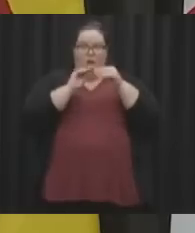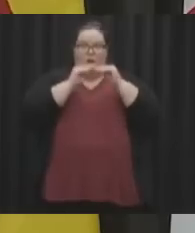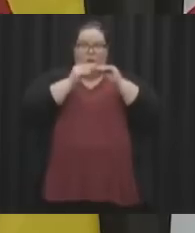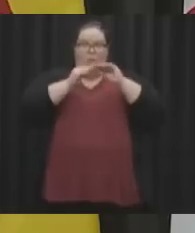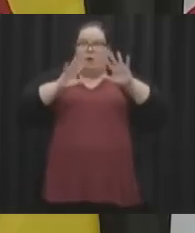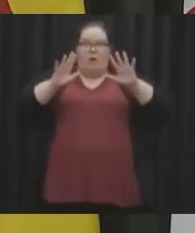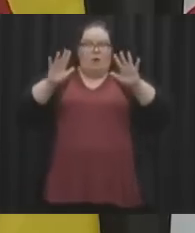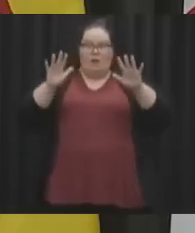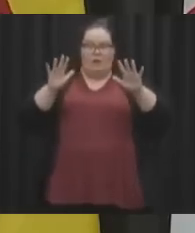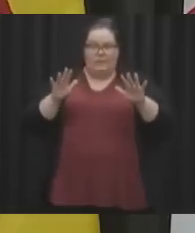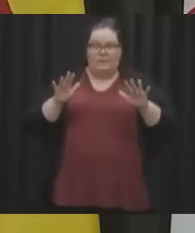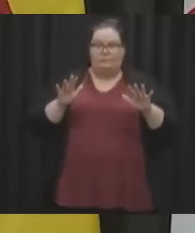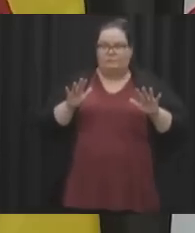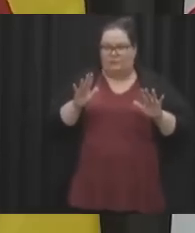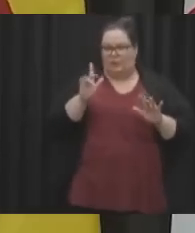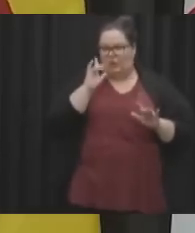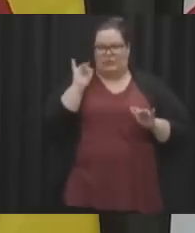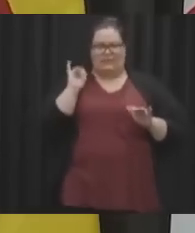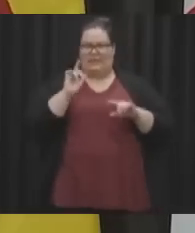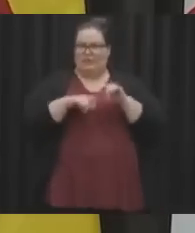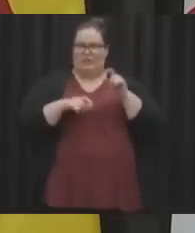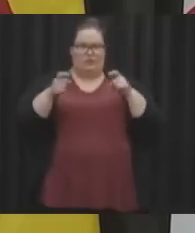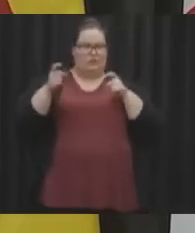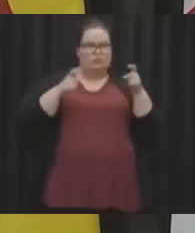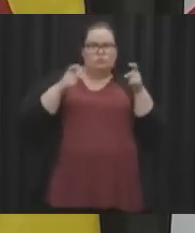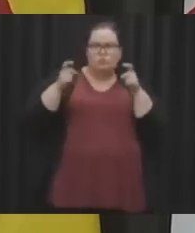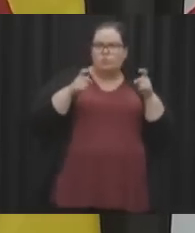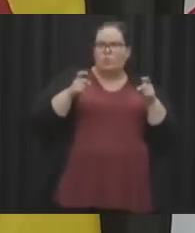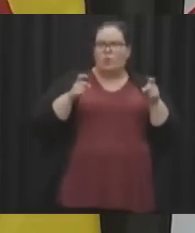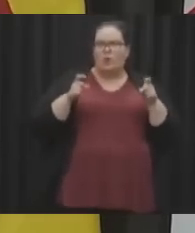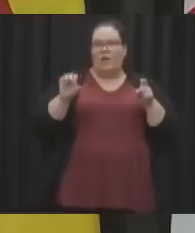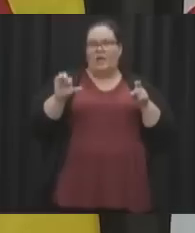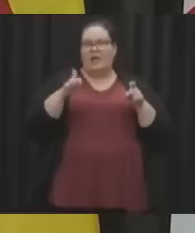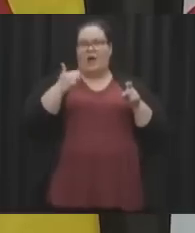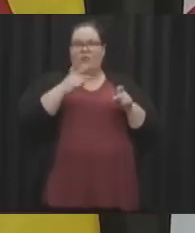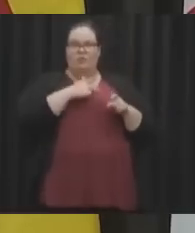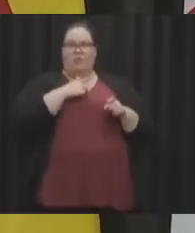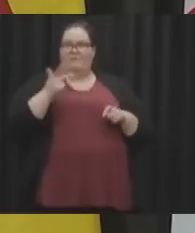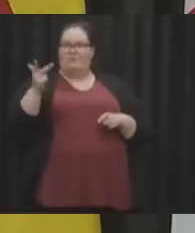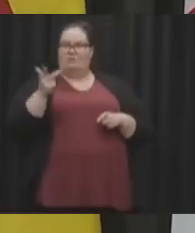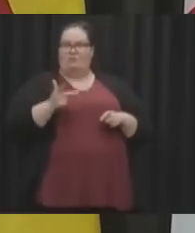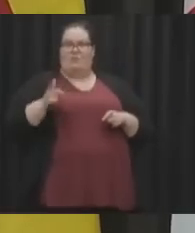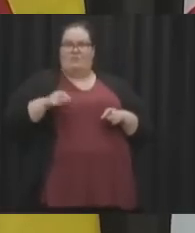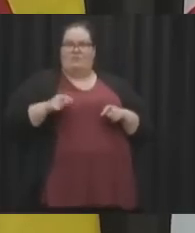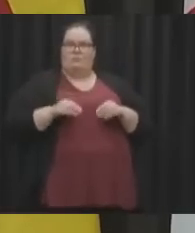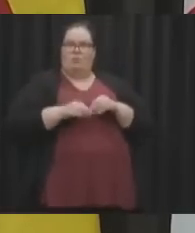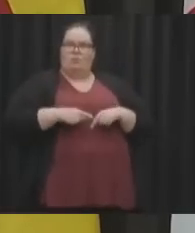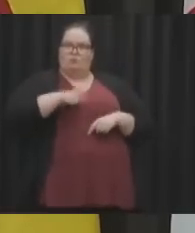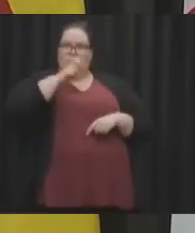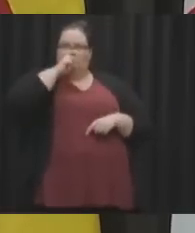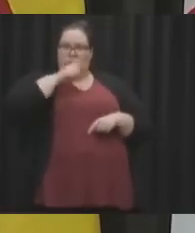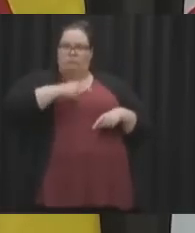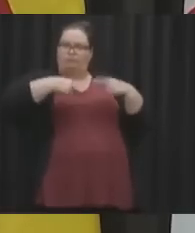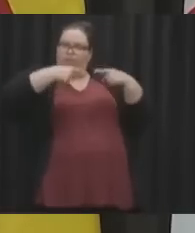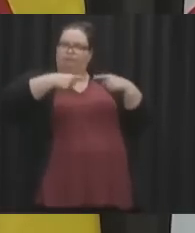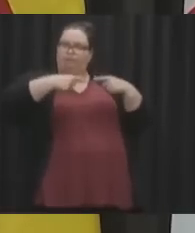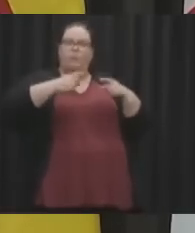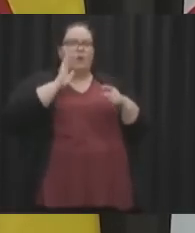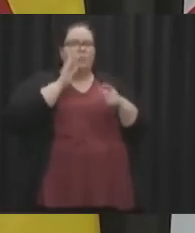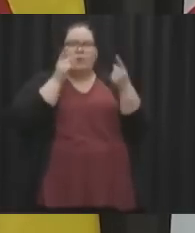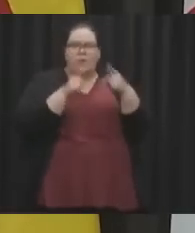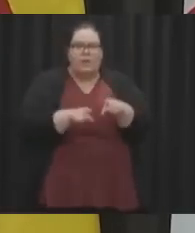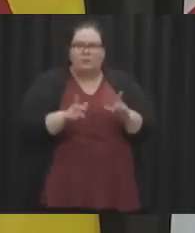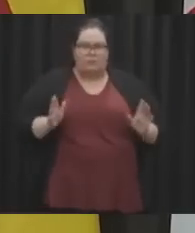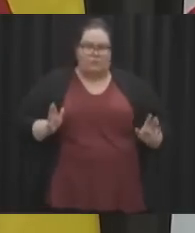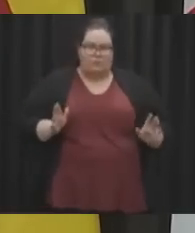as they evolve. So they're very, very aware of the situation and will continue to make their decisions around the risk at